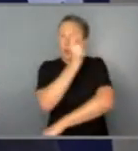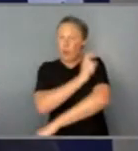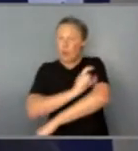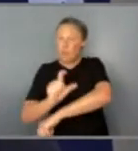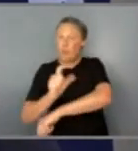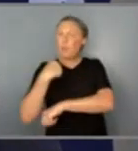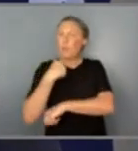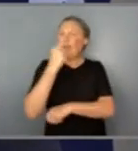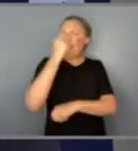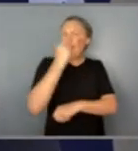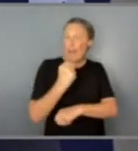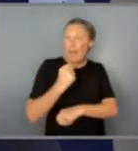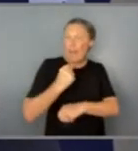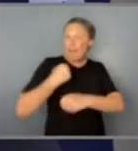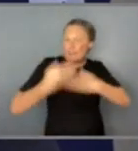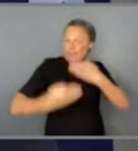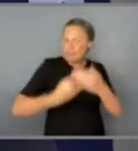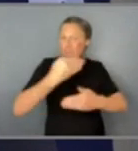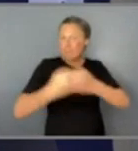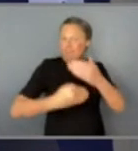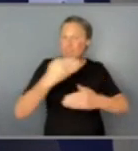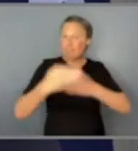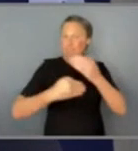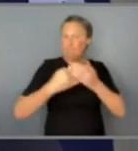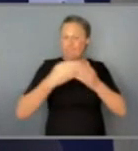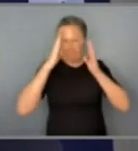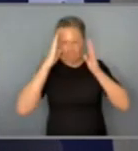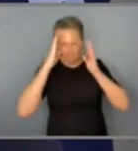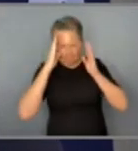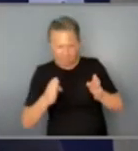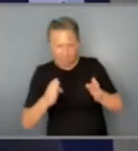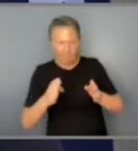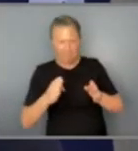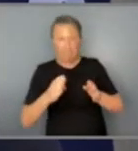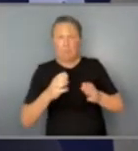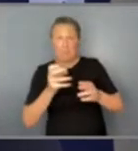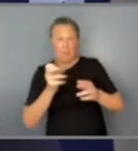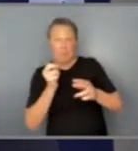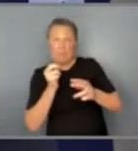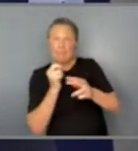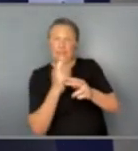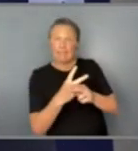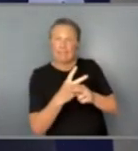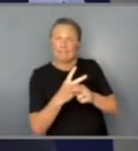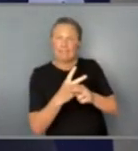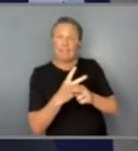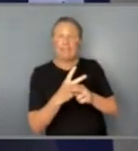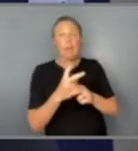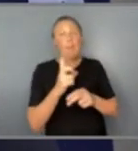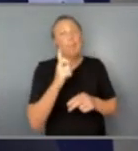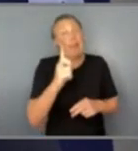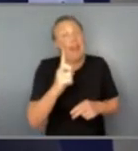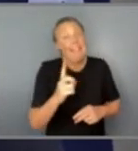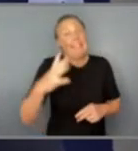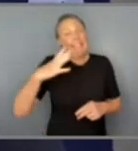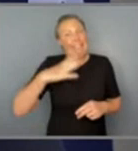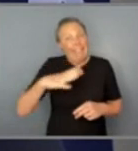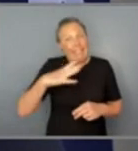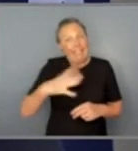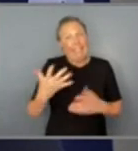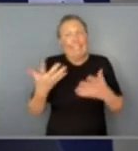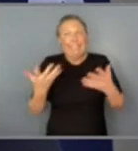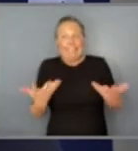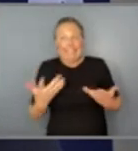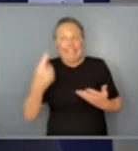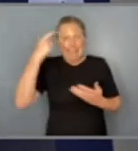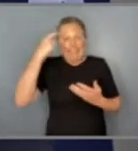to ensure we can face down the most recent challenge, but it does require us to make a number of responses that we've